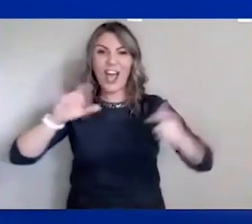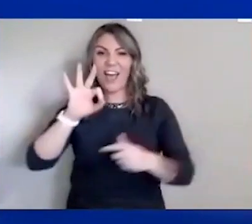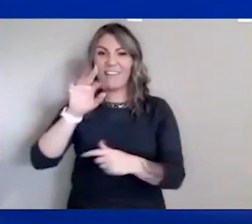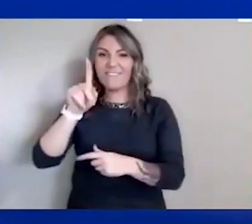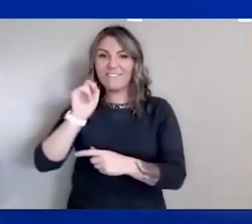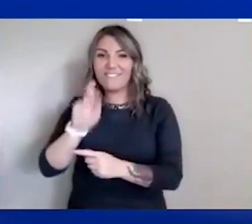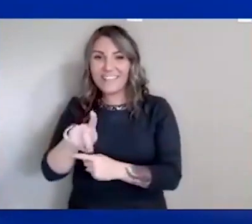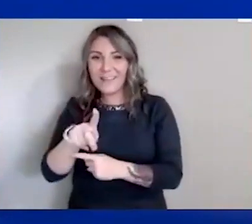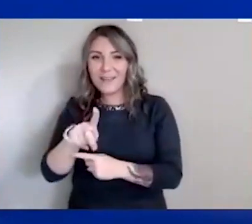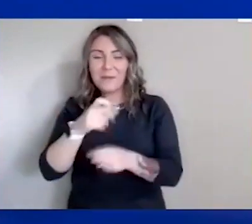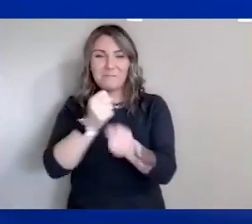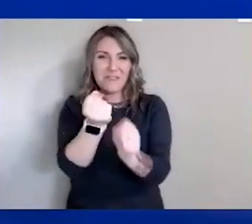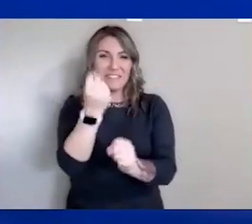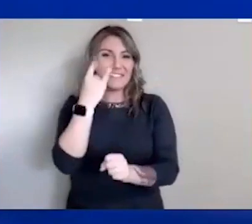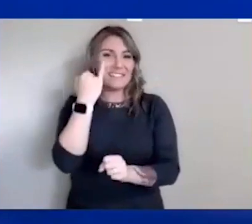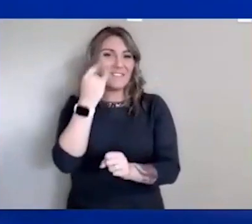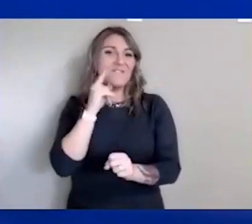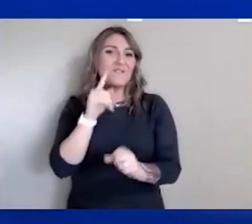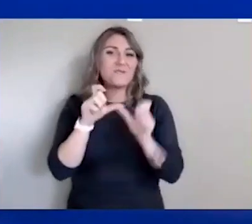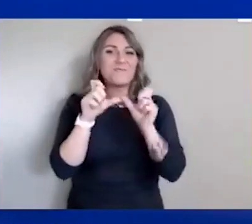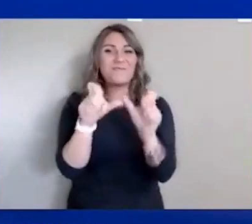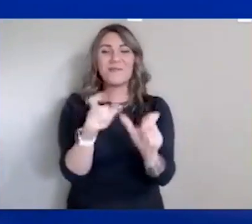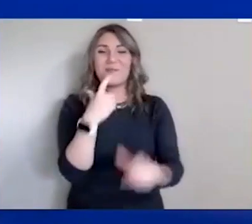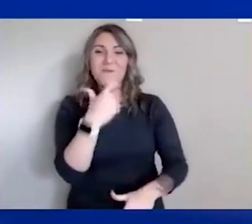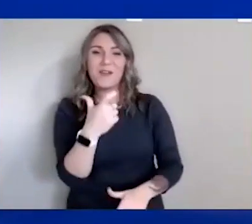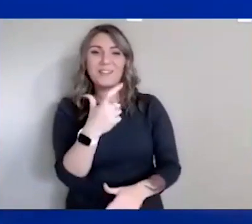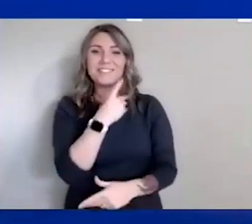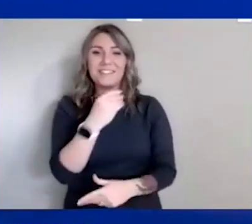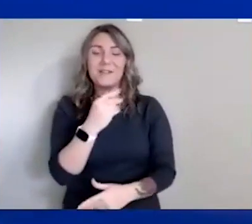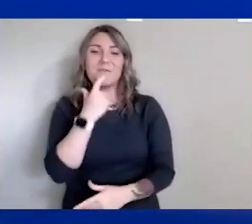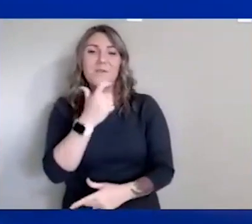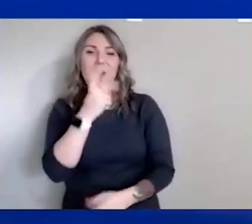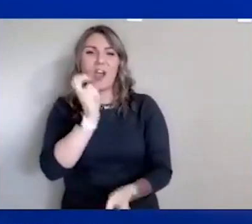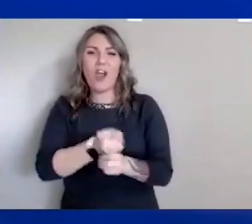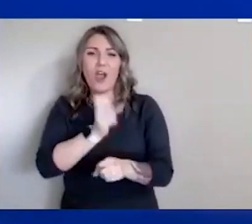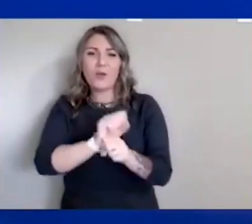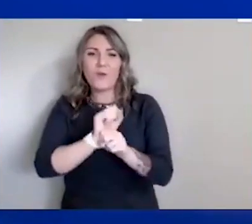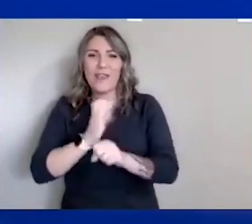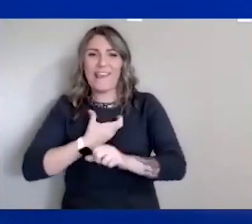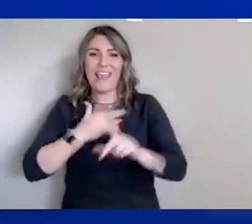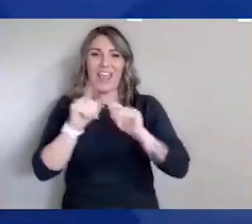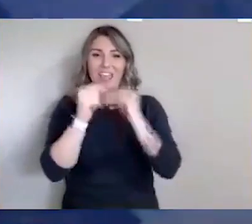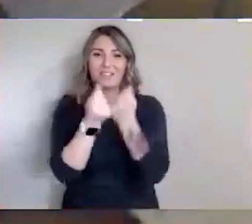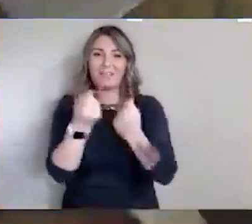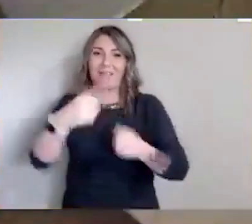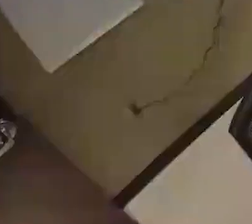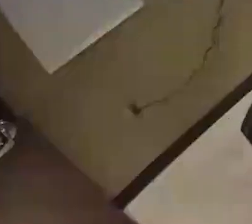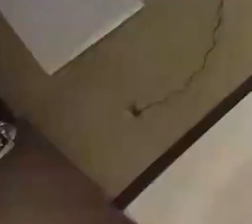if you keep watching and watch the hard work of our team. They are remarkable.